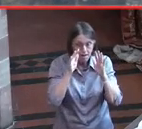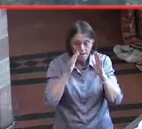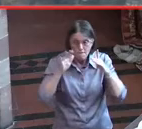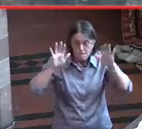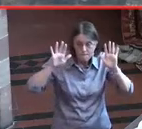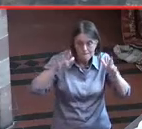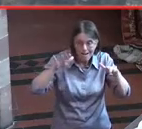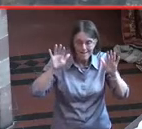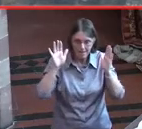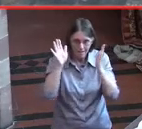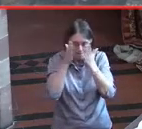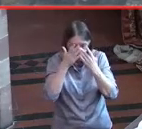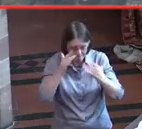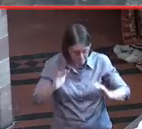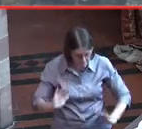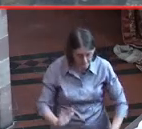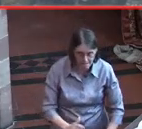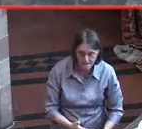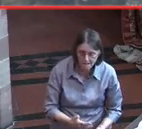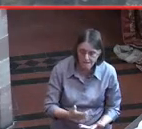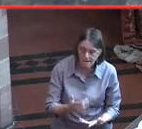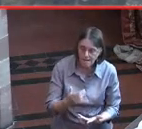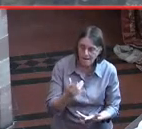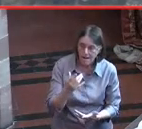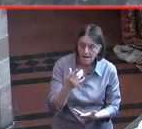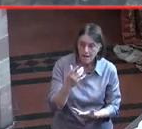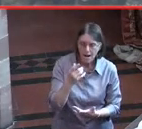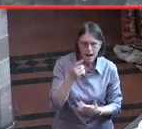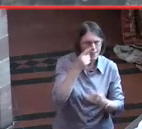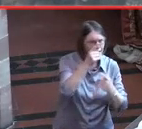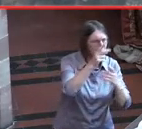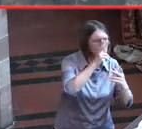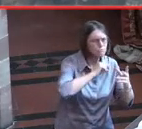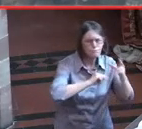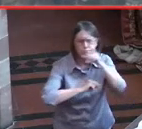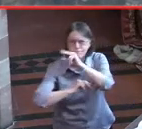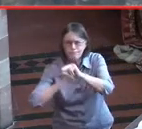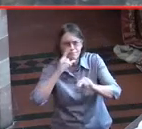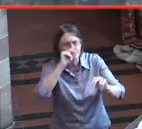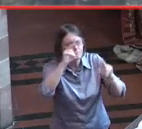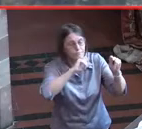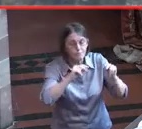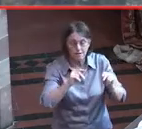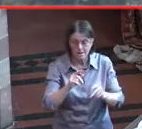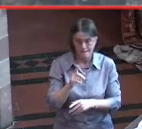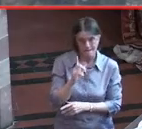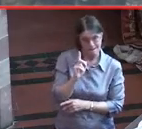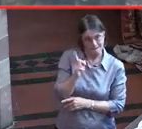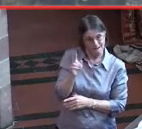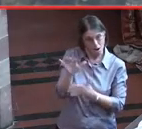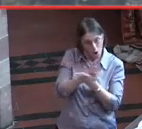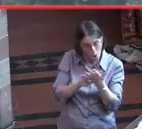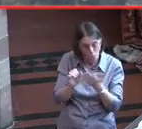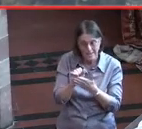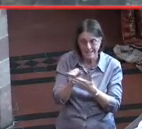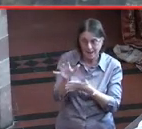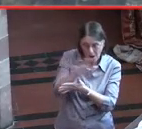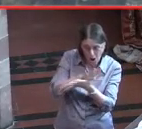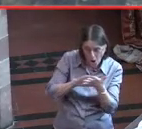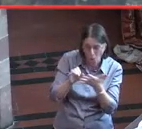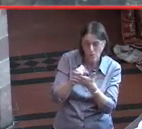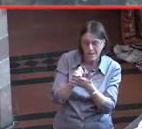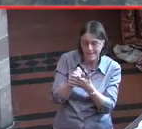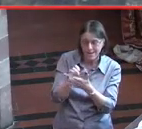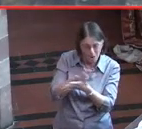with two they flew. And one called to another and said, "Holy, holy, holy is